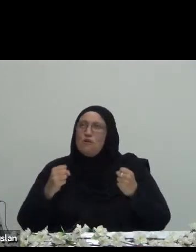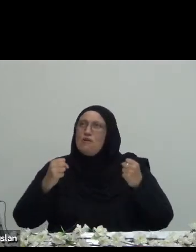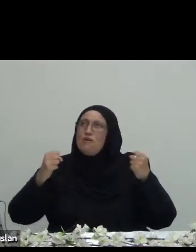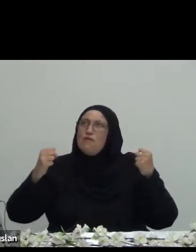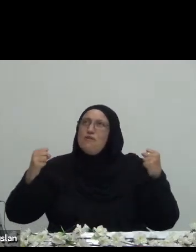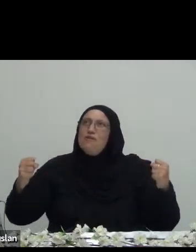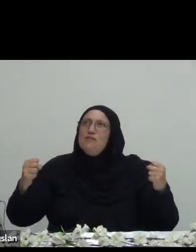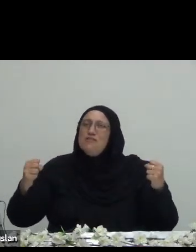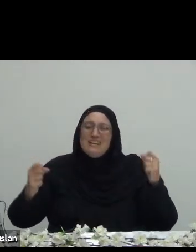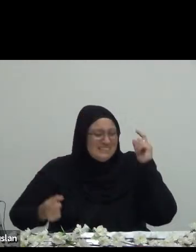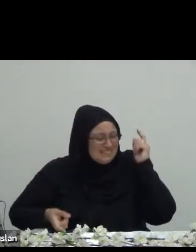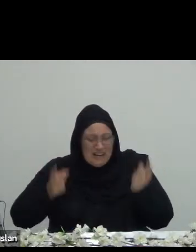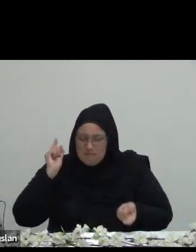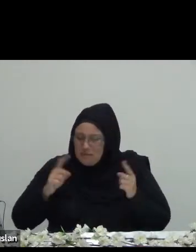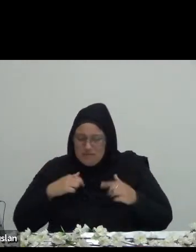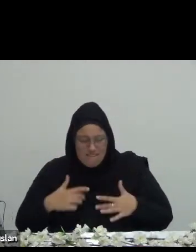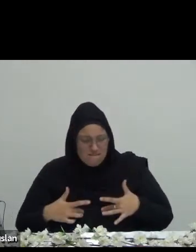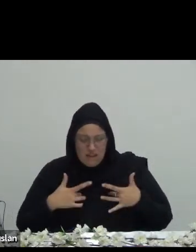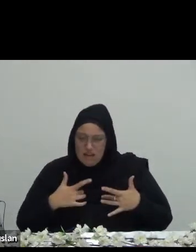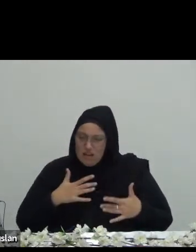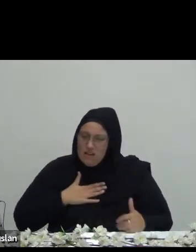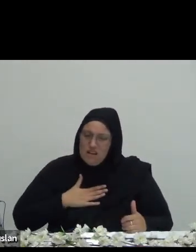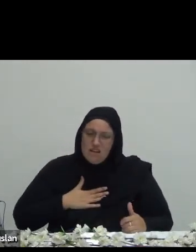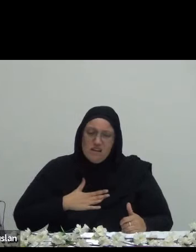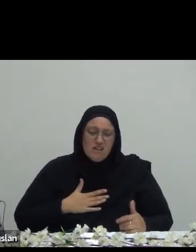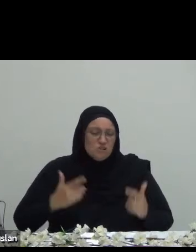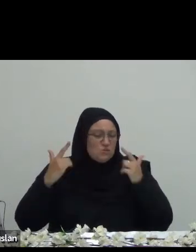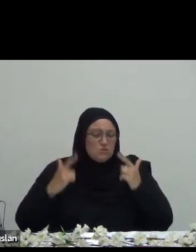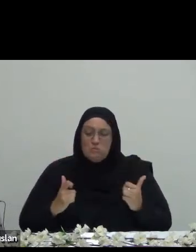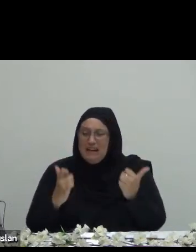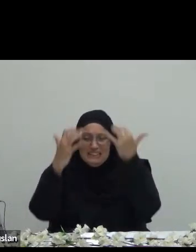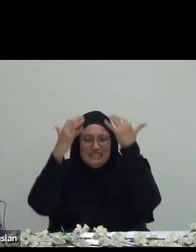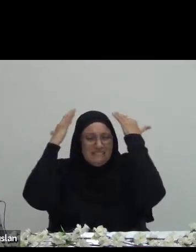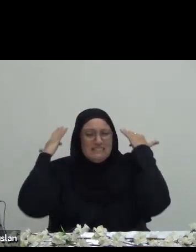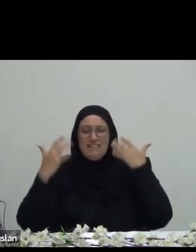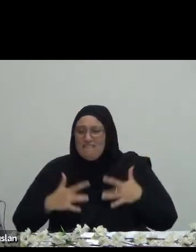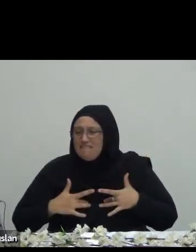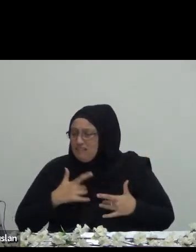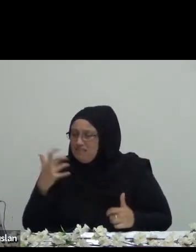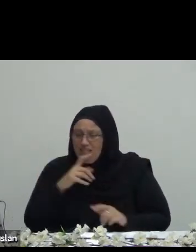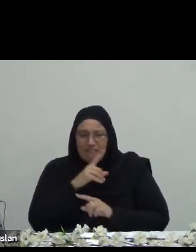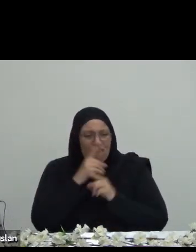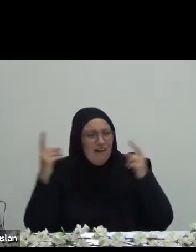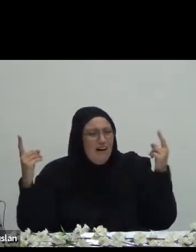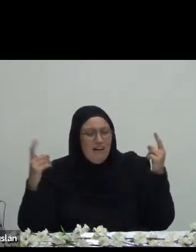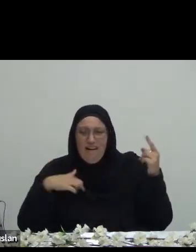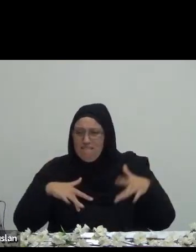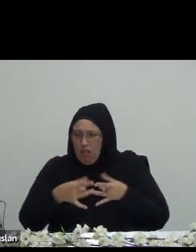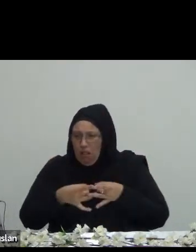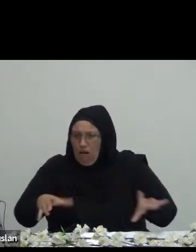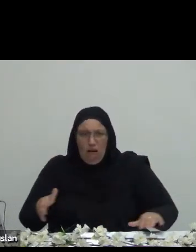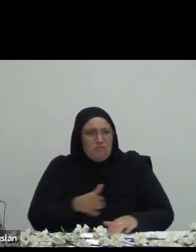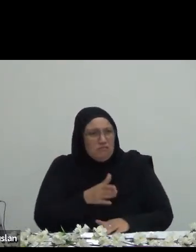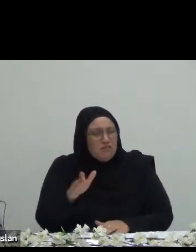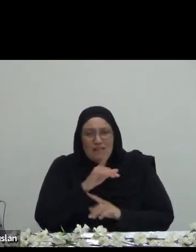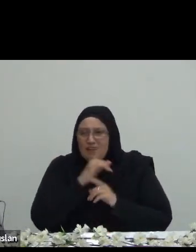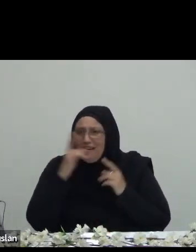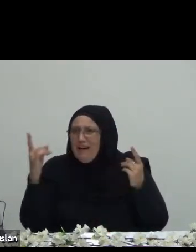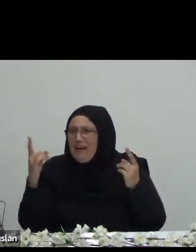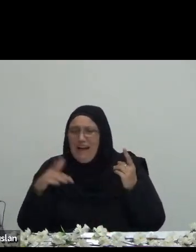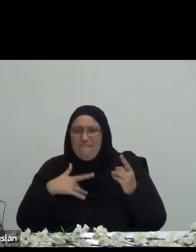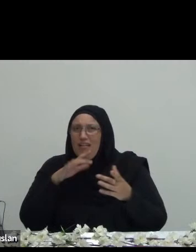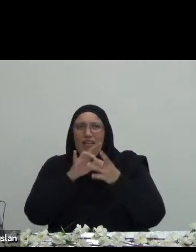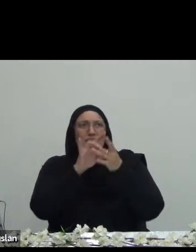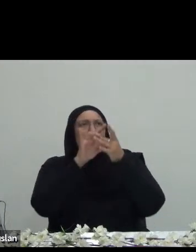it just gets too much. I feel that I've lost touch. I know